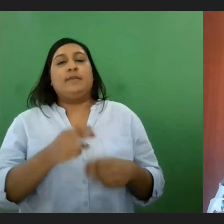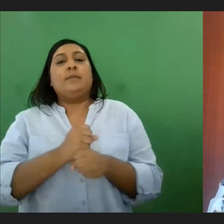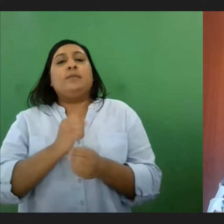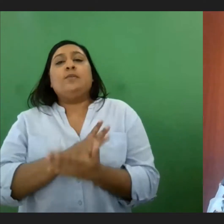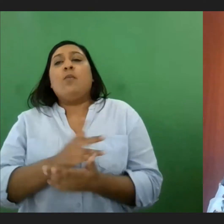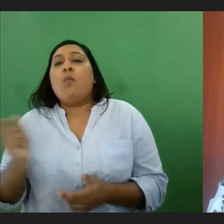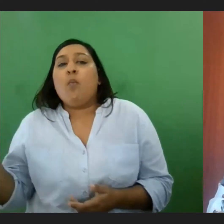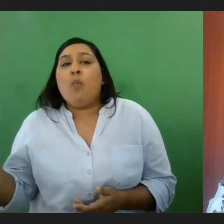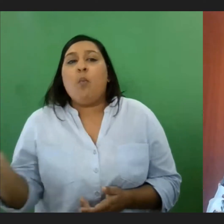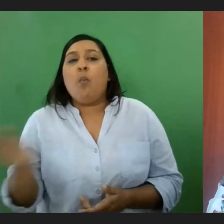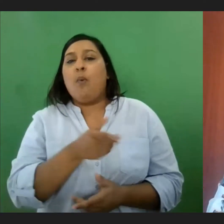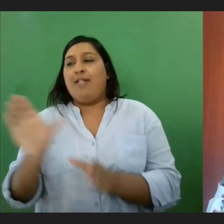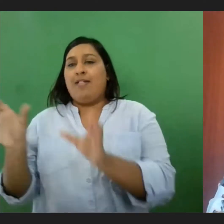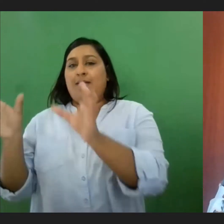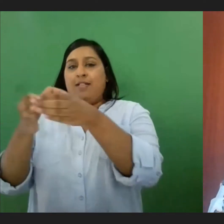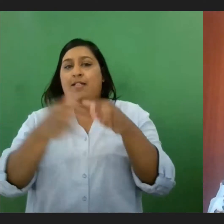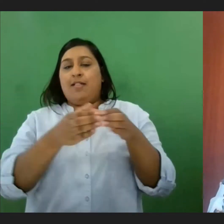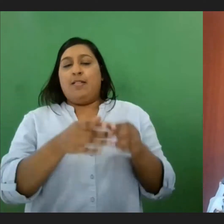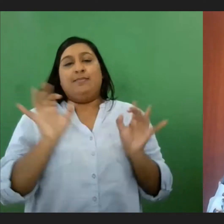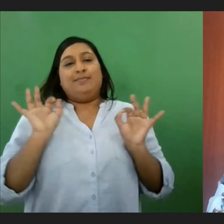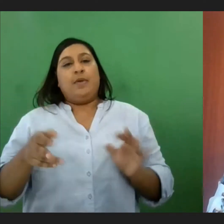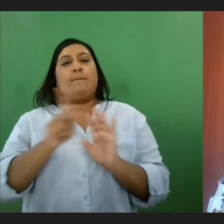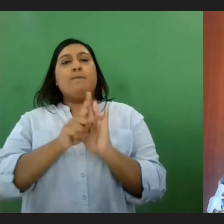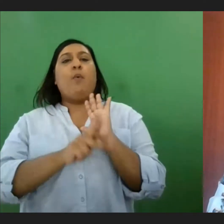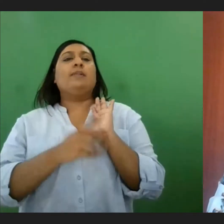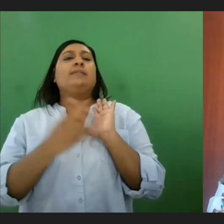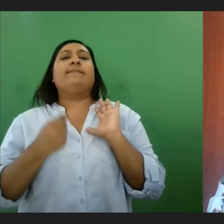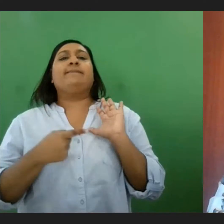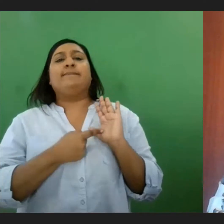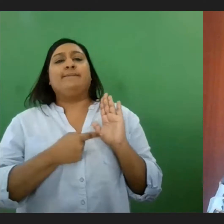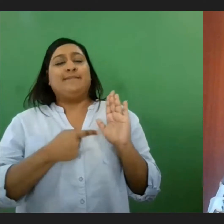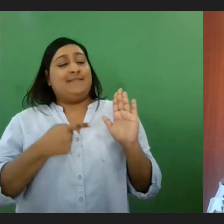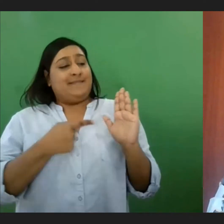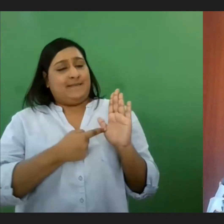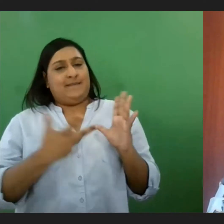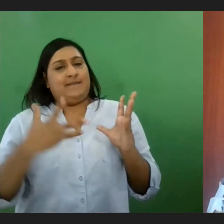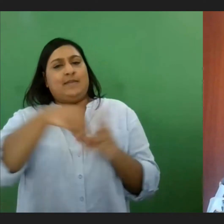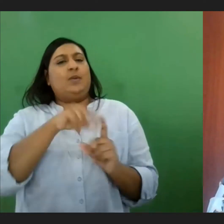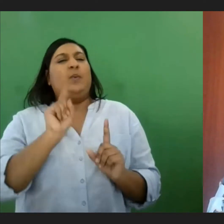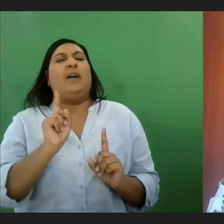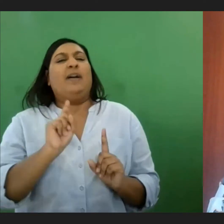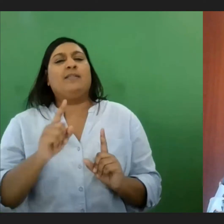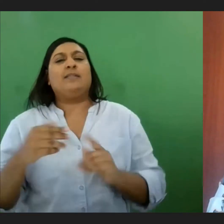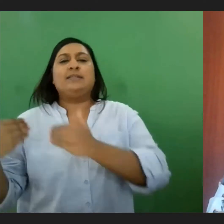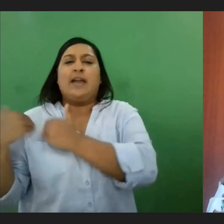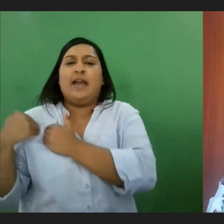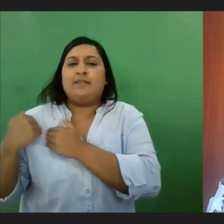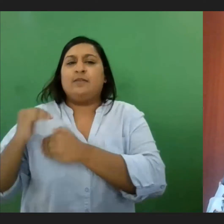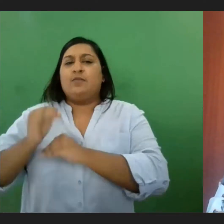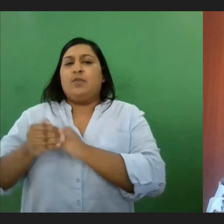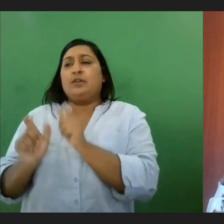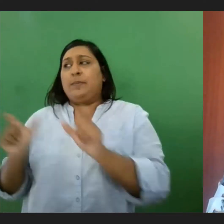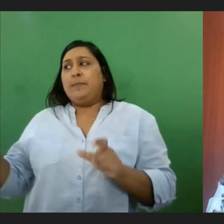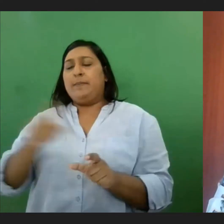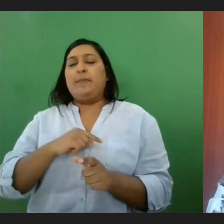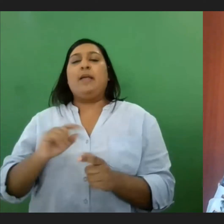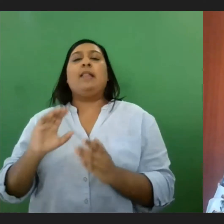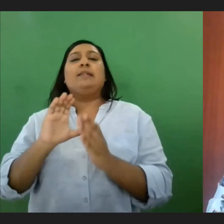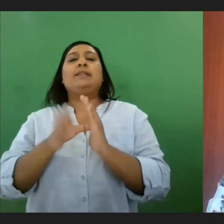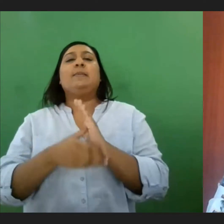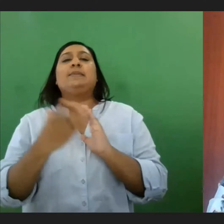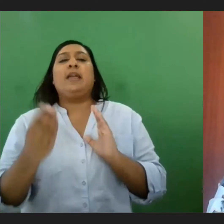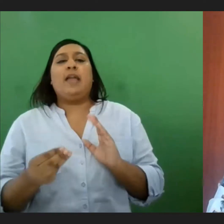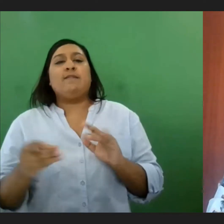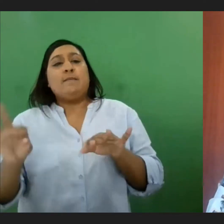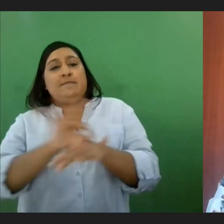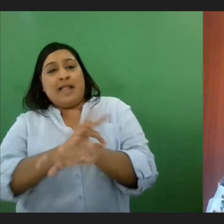effective policy measures for safety and protection of persons with disabilities, to plan for and